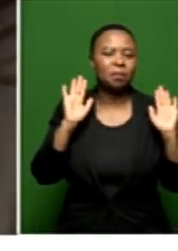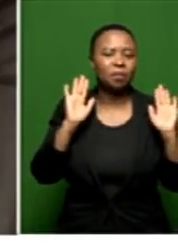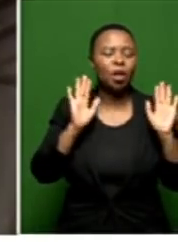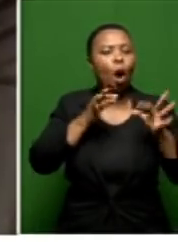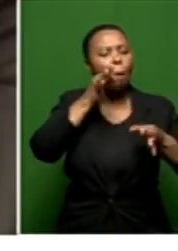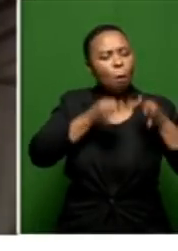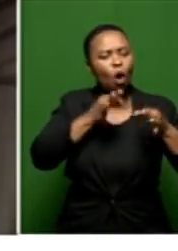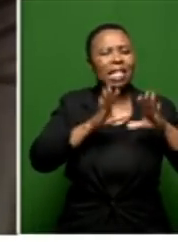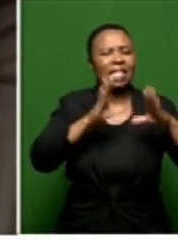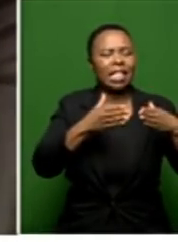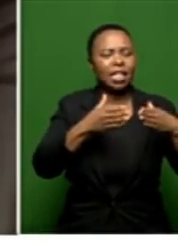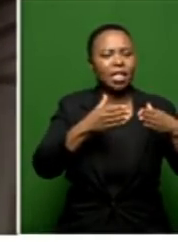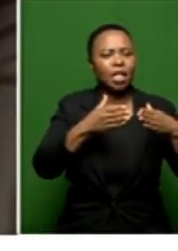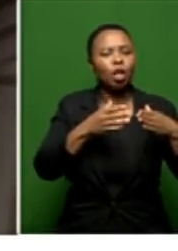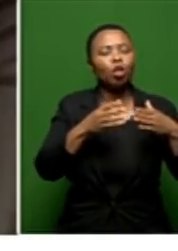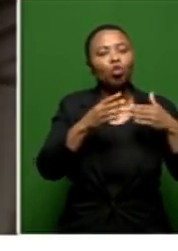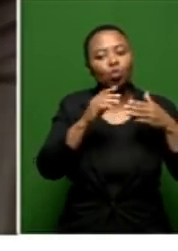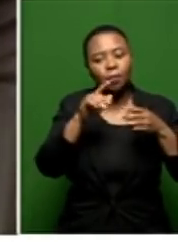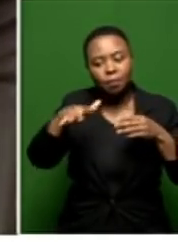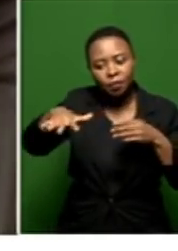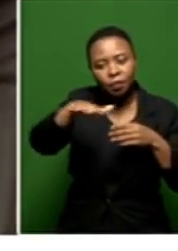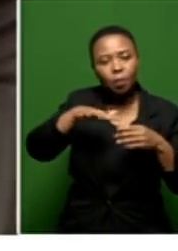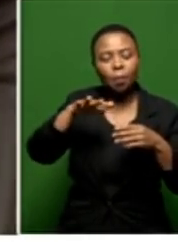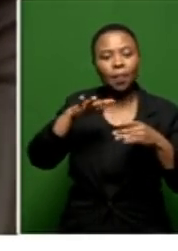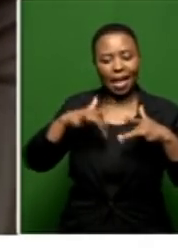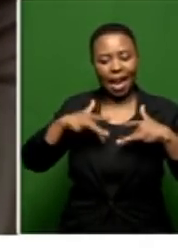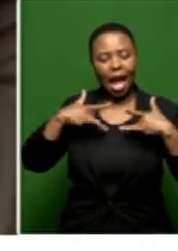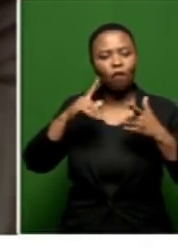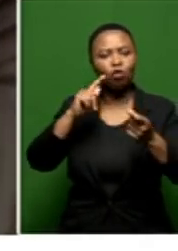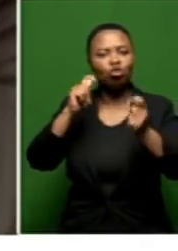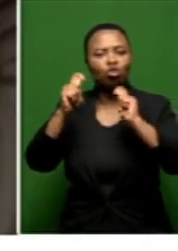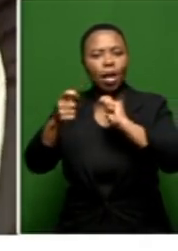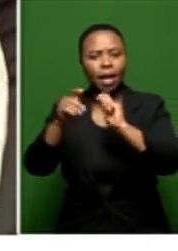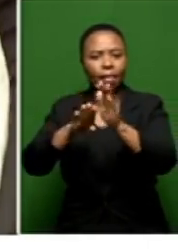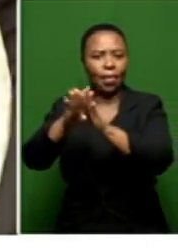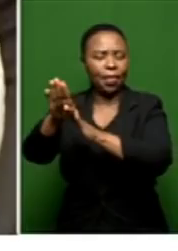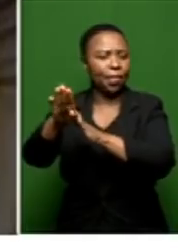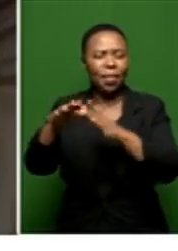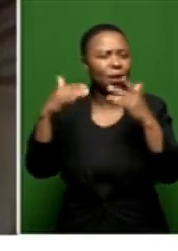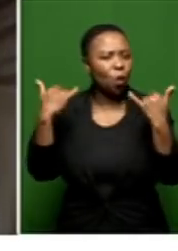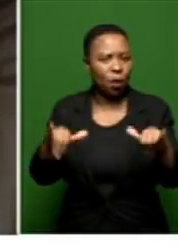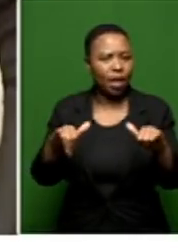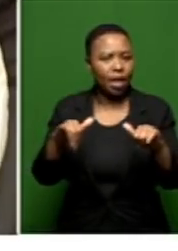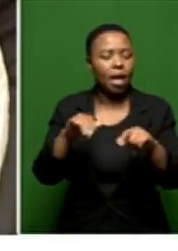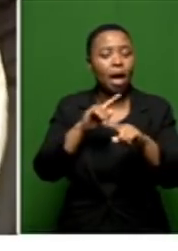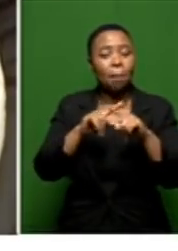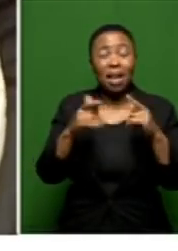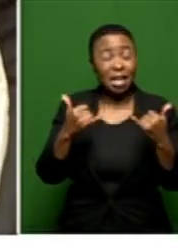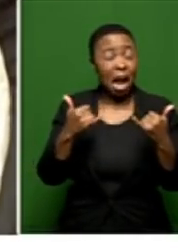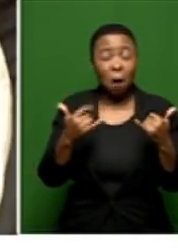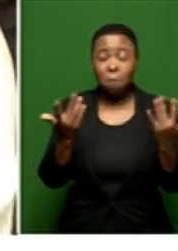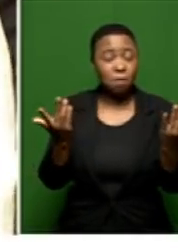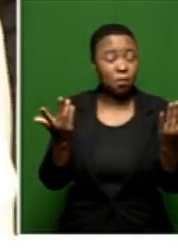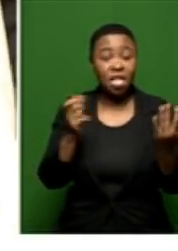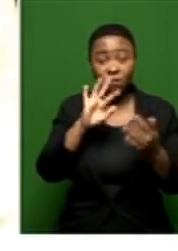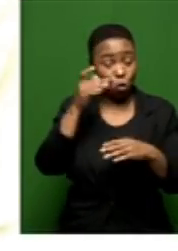politics to change their lived reality for the better. But we may also be moving towards another point, if we're not there